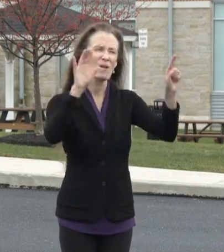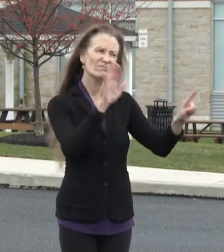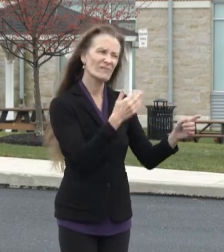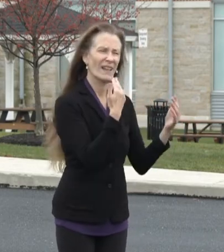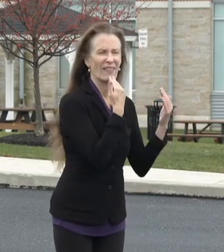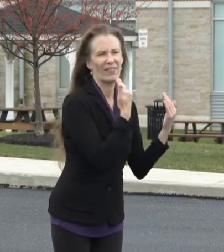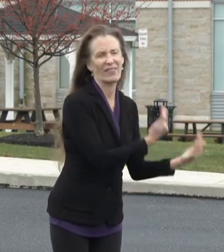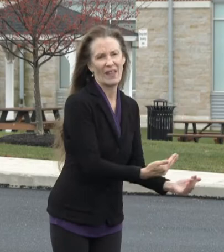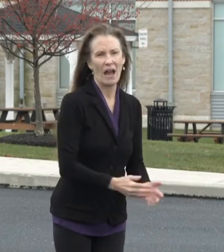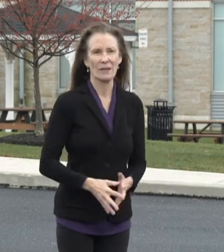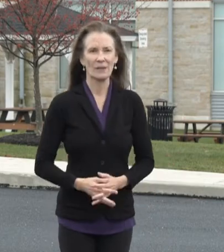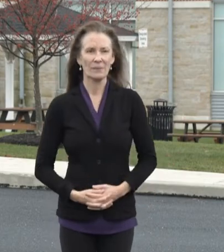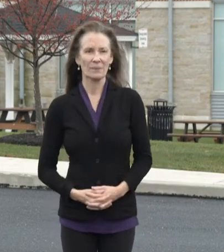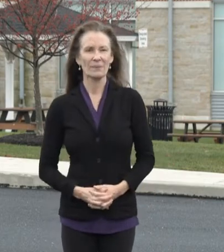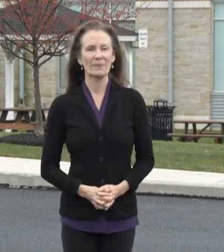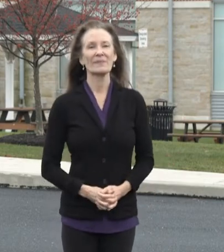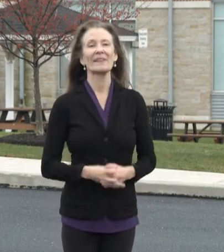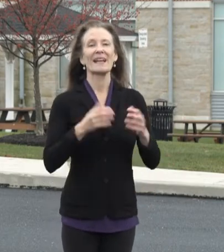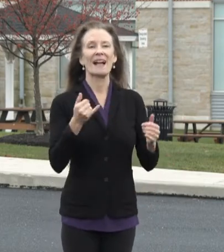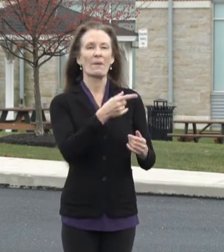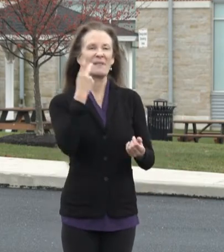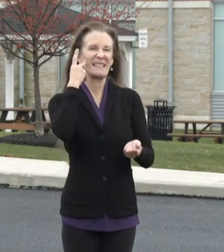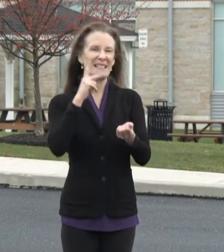And I will turn it back to Secretary Levine.